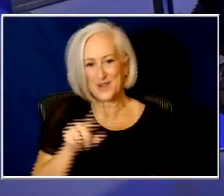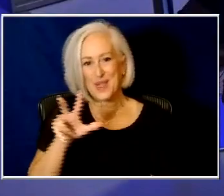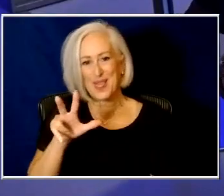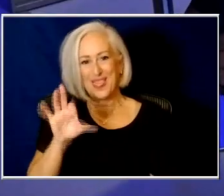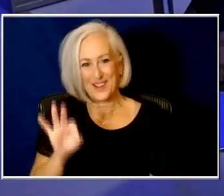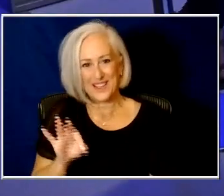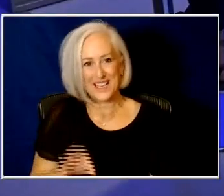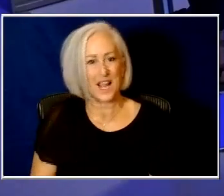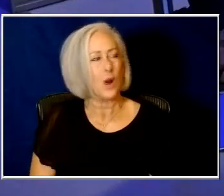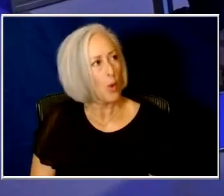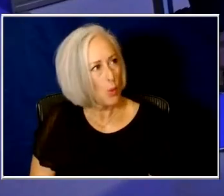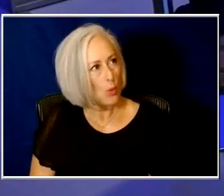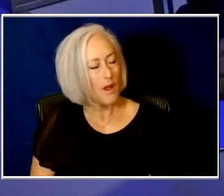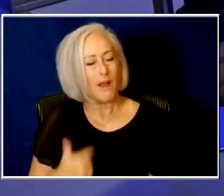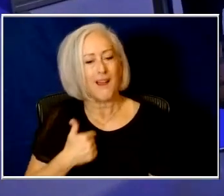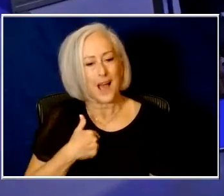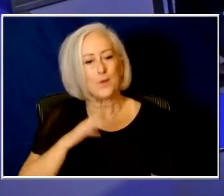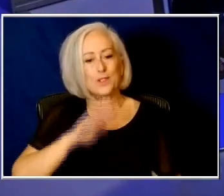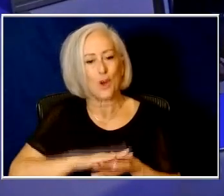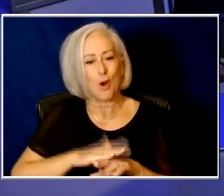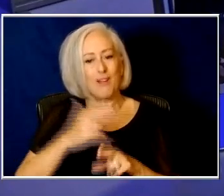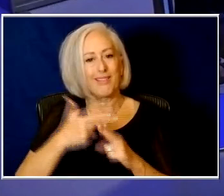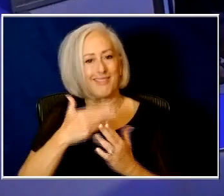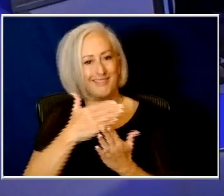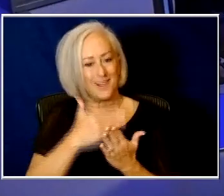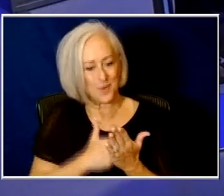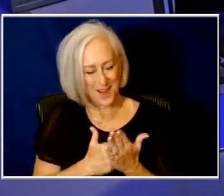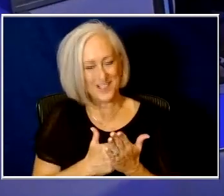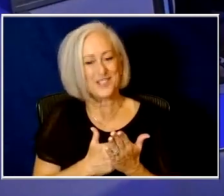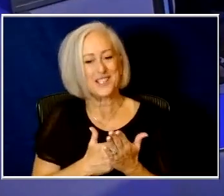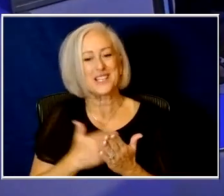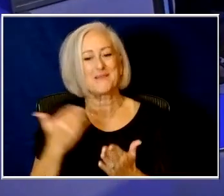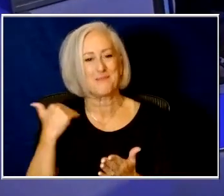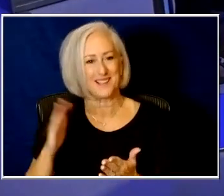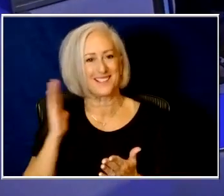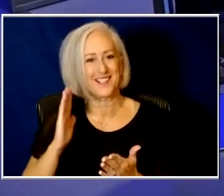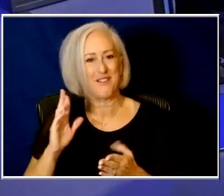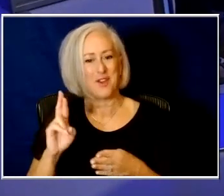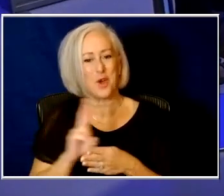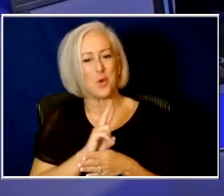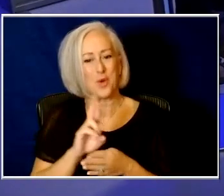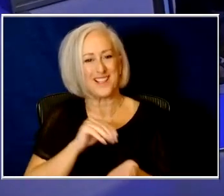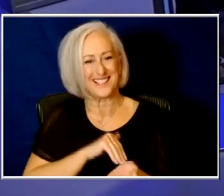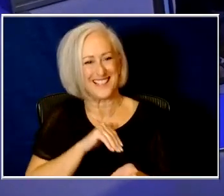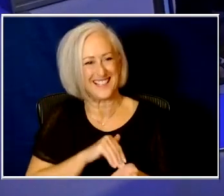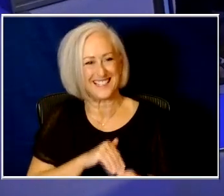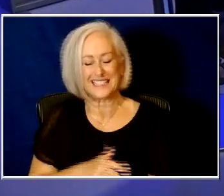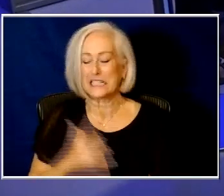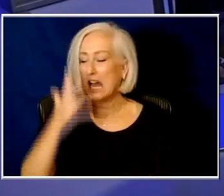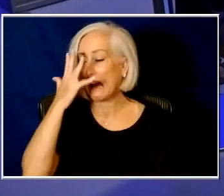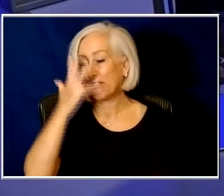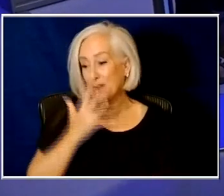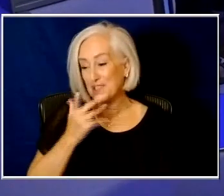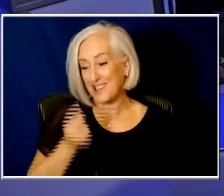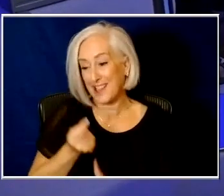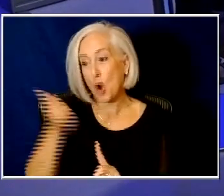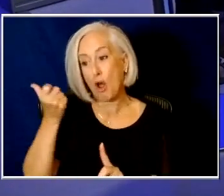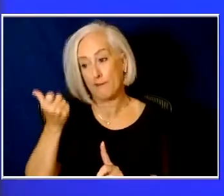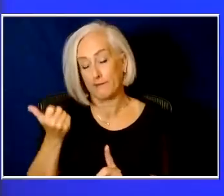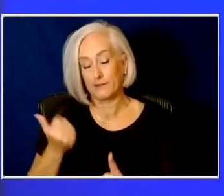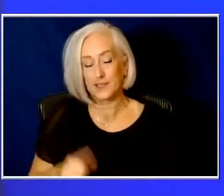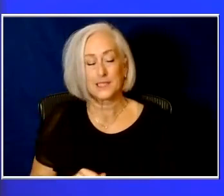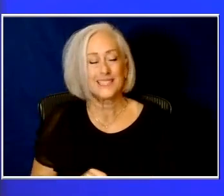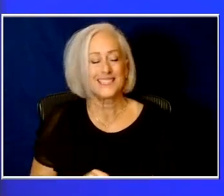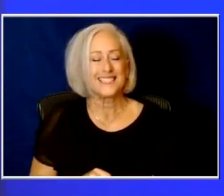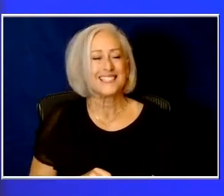on the registry when I was as a resident, though, just to be fair. Yeah, so. unfortunately, you've come I off didn't at this get point. called, but I'm off now, yeah. But we